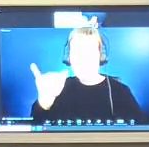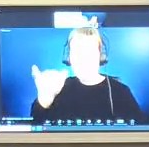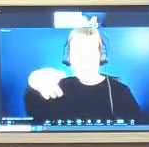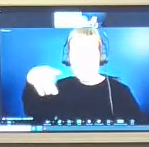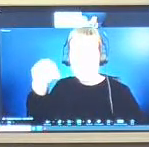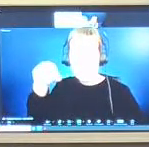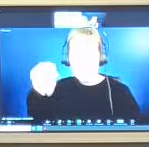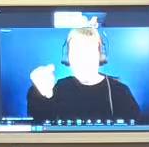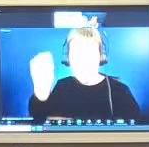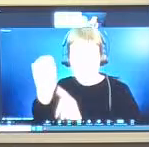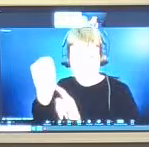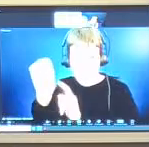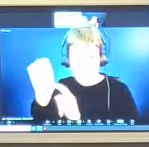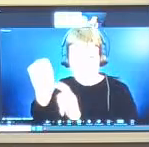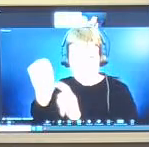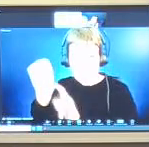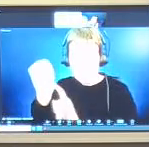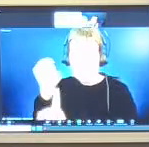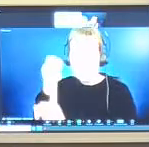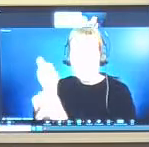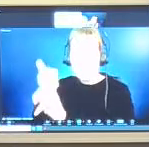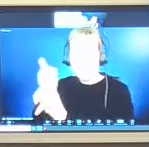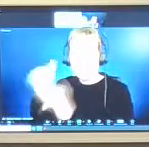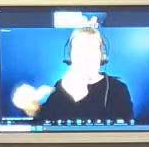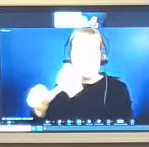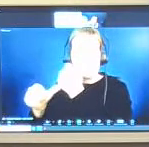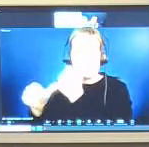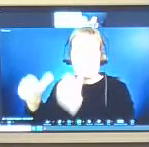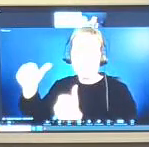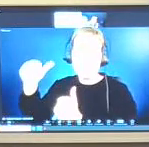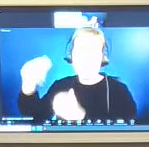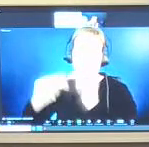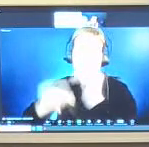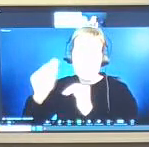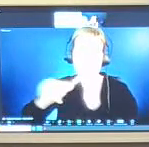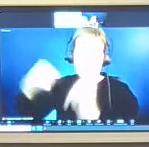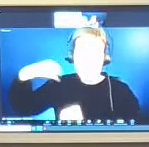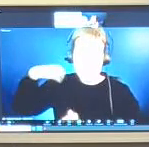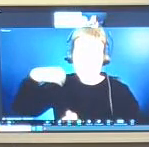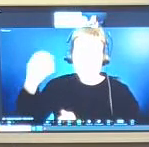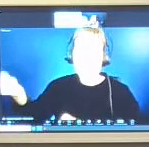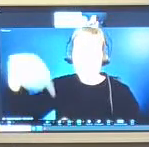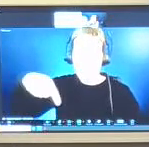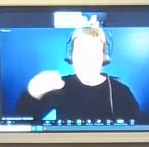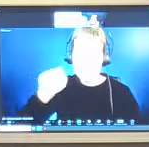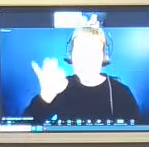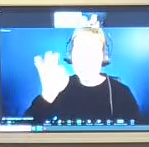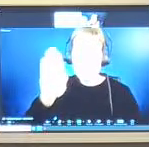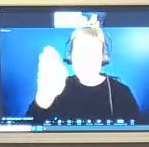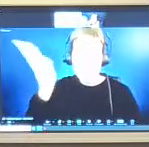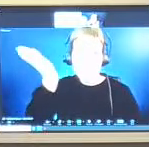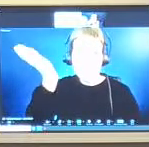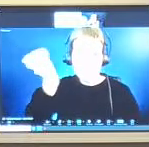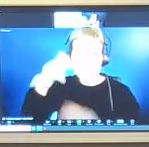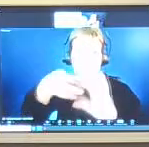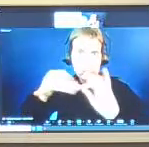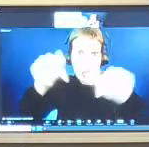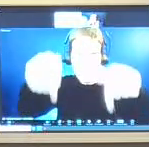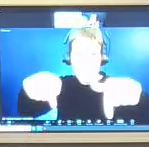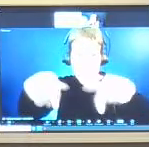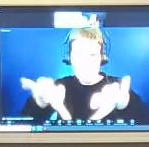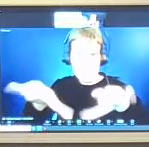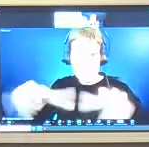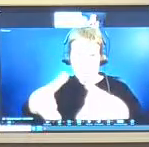is second in charge building official, will come talk with us about their process. In March, I